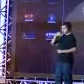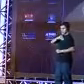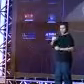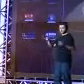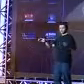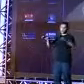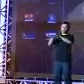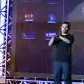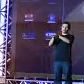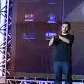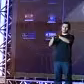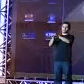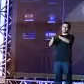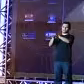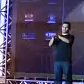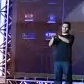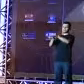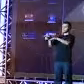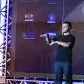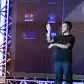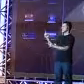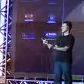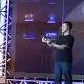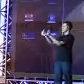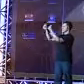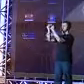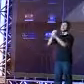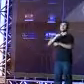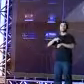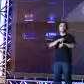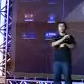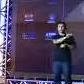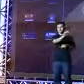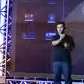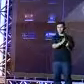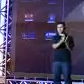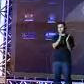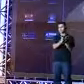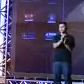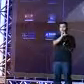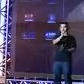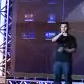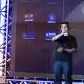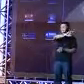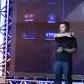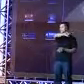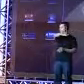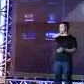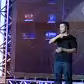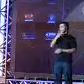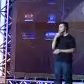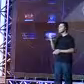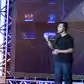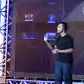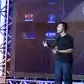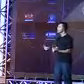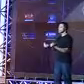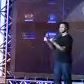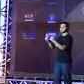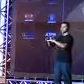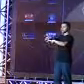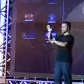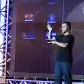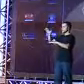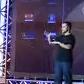Empire. It operates in 9 different countries, 9 different media,